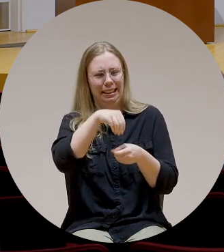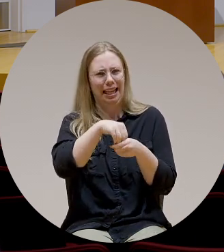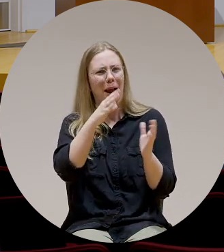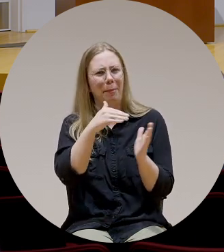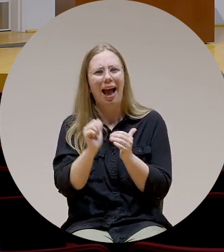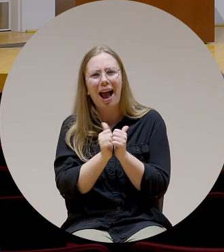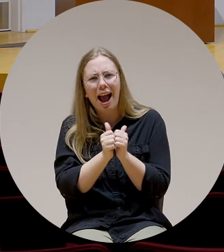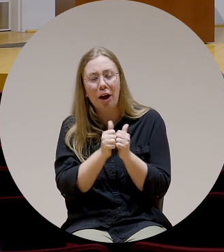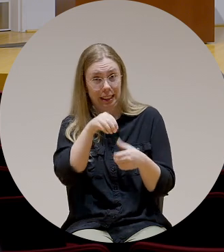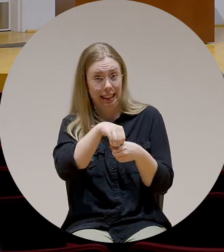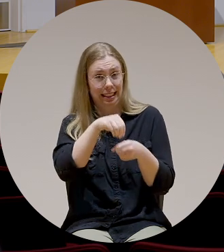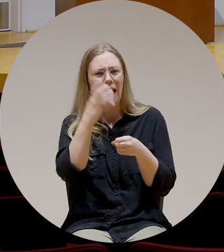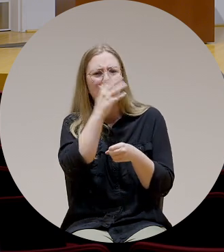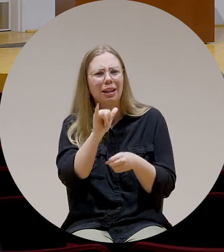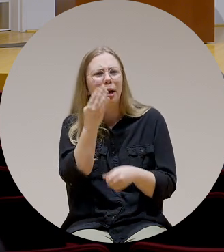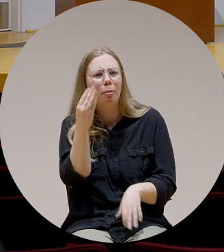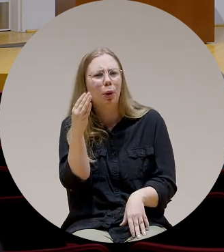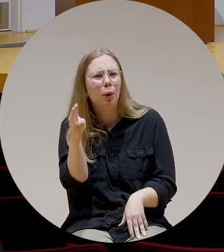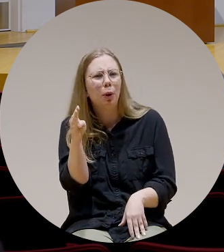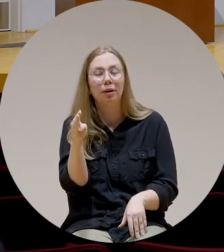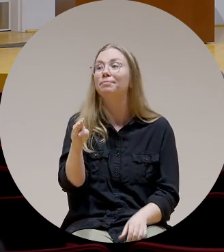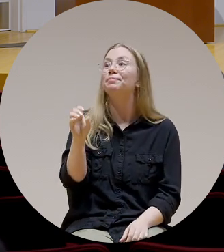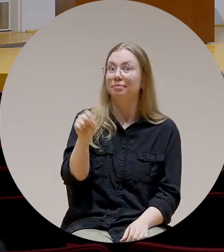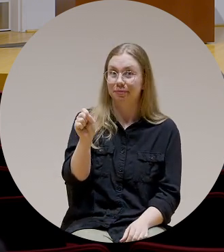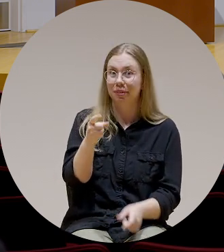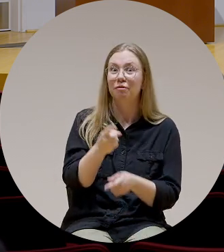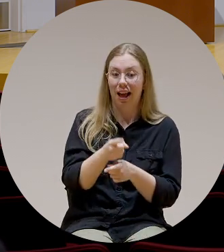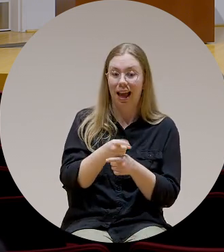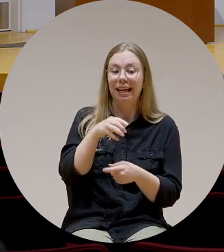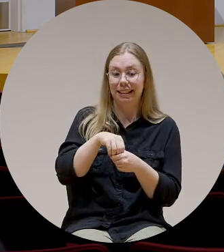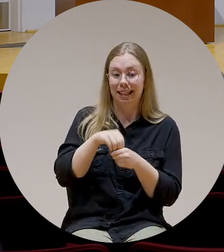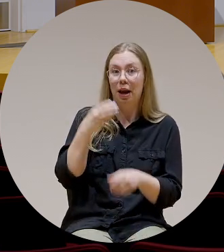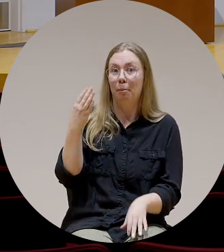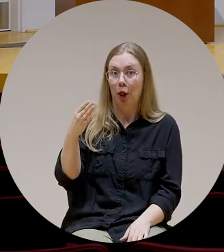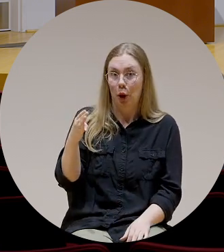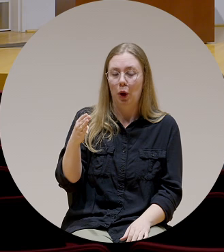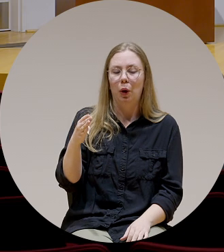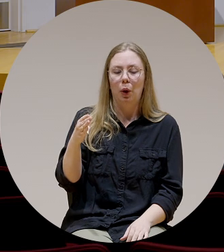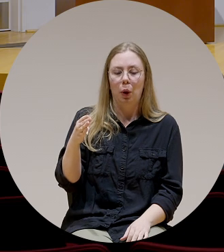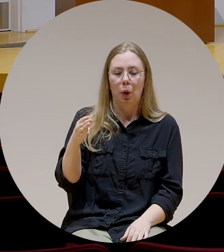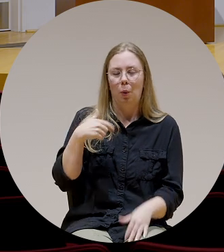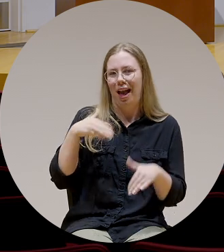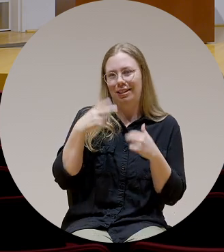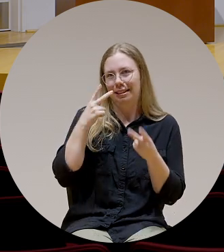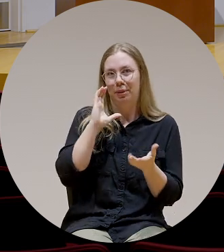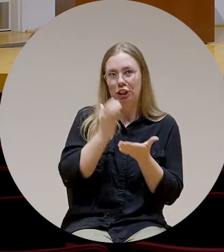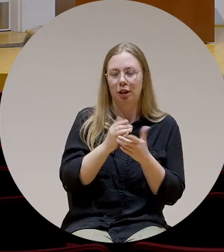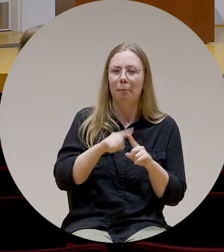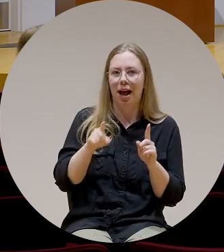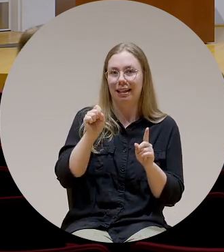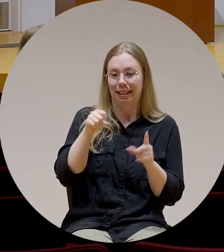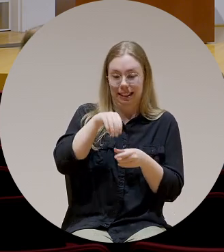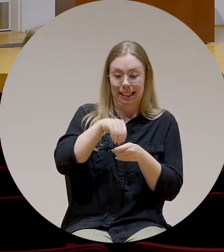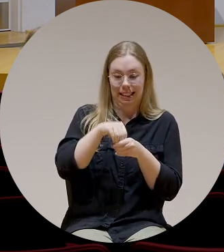is blue. Yeah, the inside is blue. Yeah, if you look really closely, if you haven't seen it yet, or if you kind of overlooked the interior,